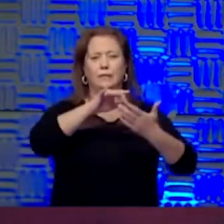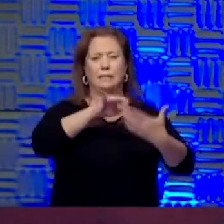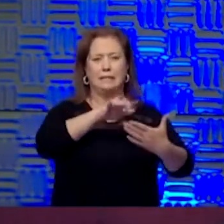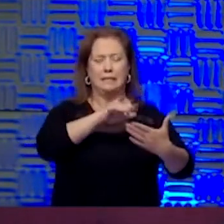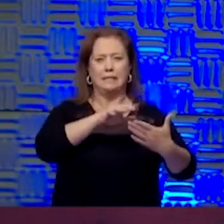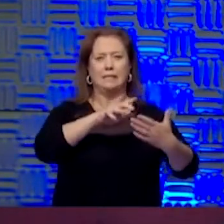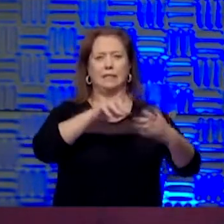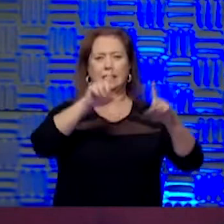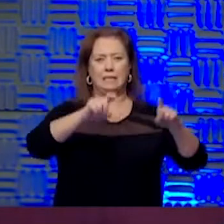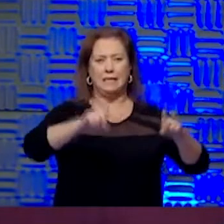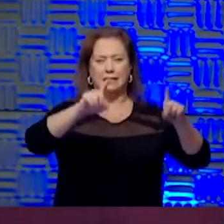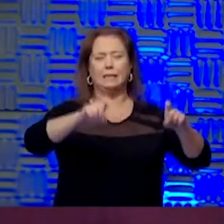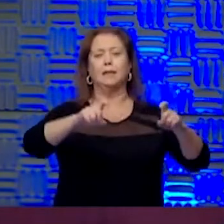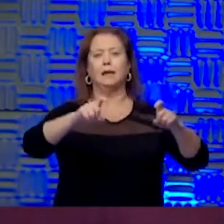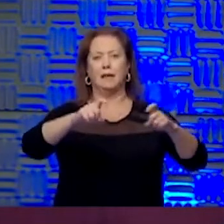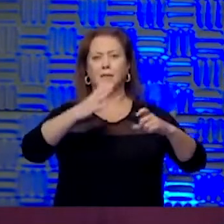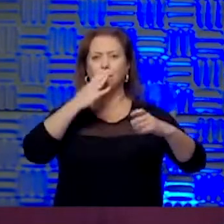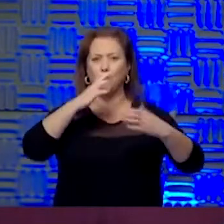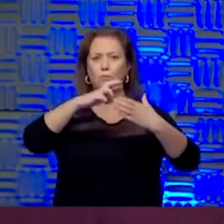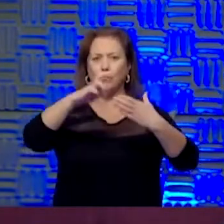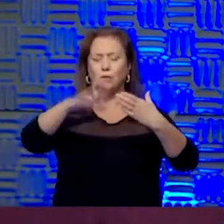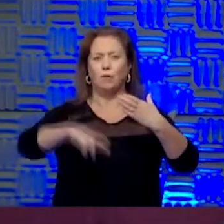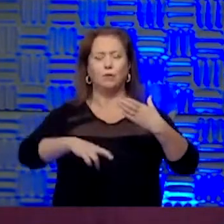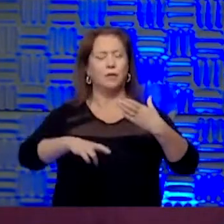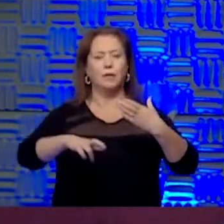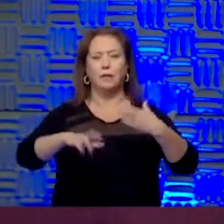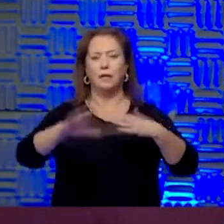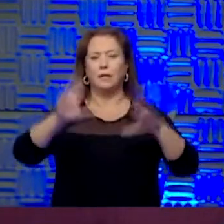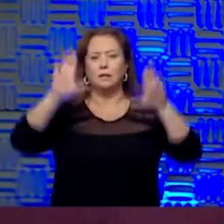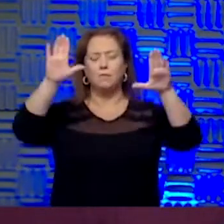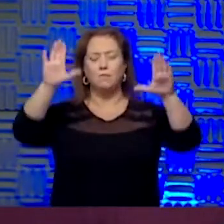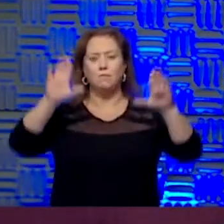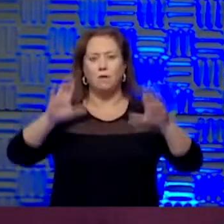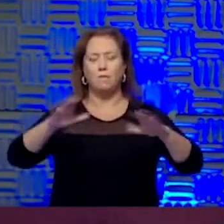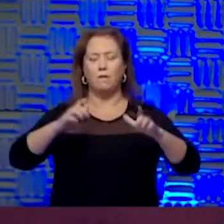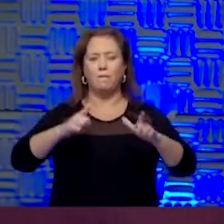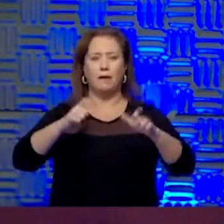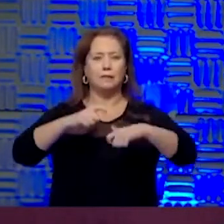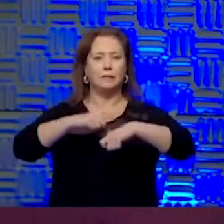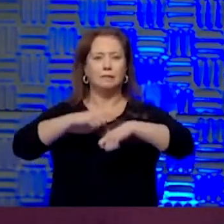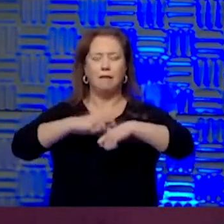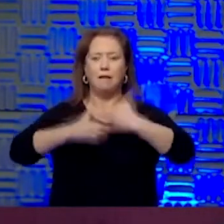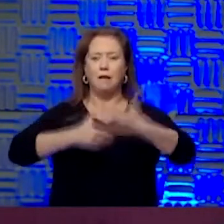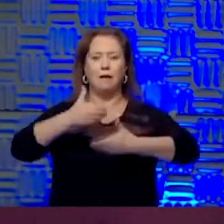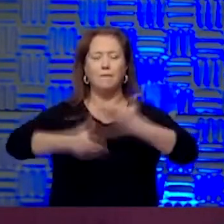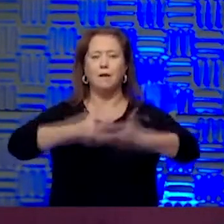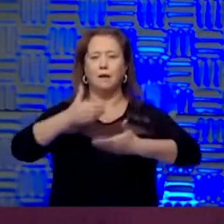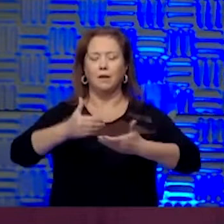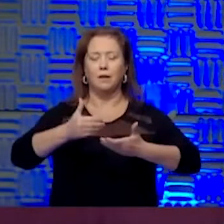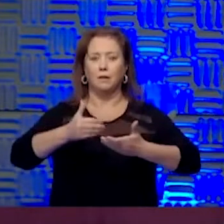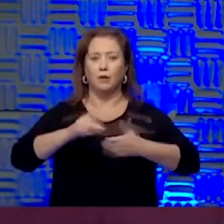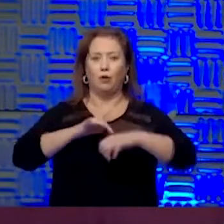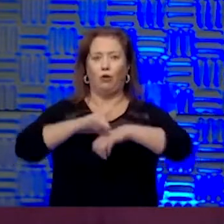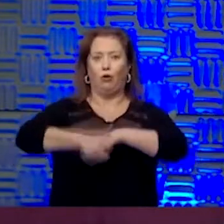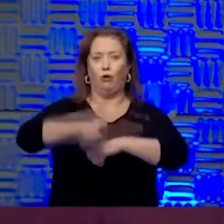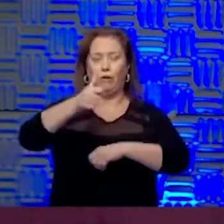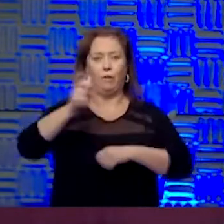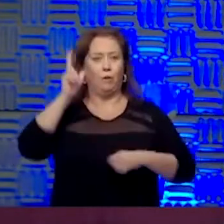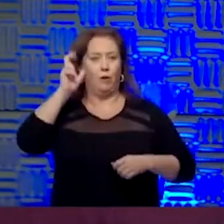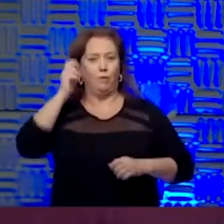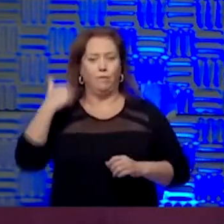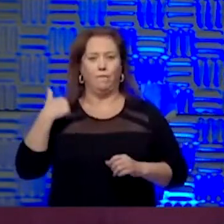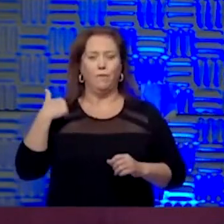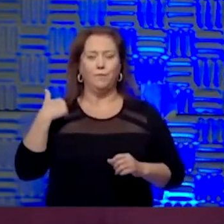had some good-looking results. That is a remarkable timeline and a lot faster than we originally heard. He also said